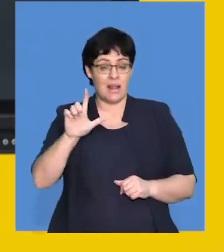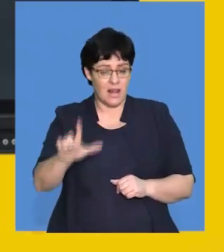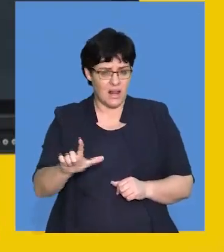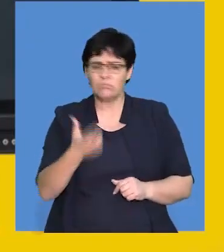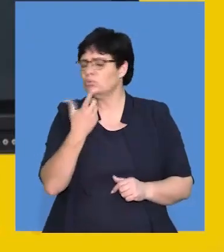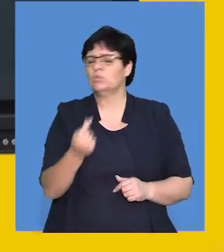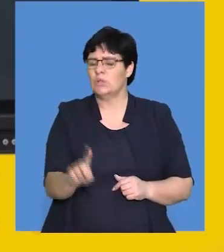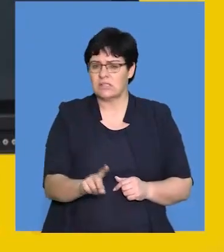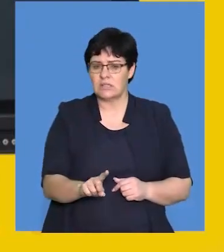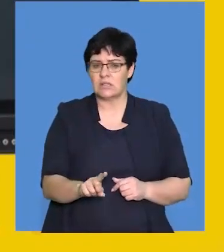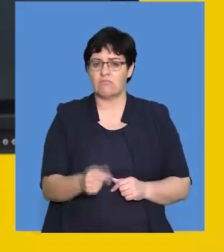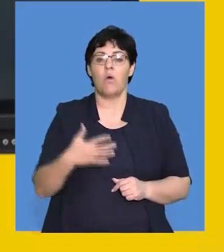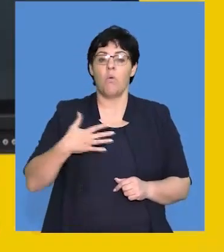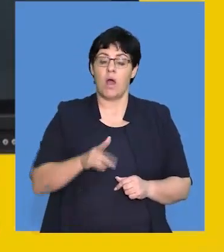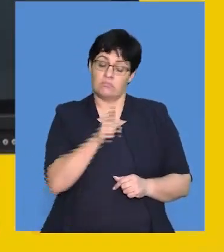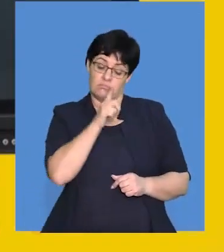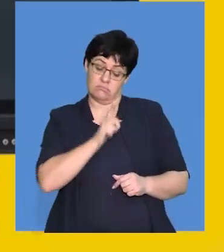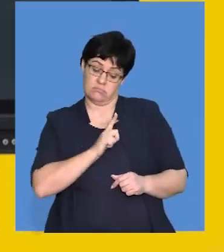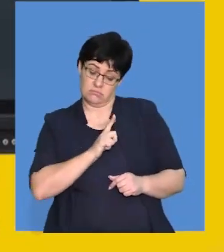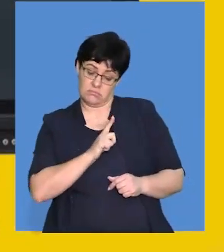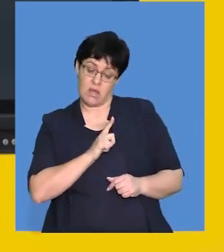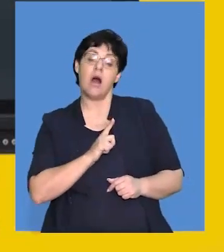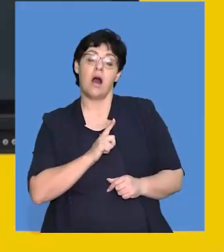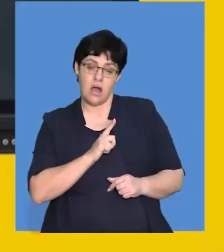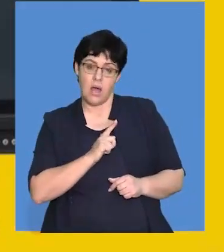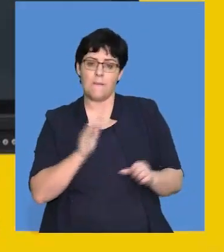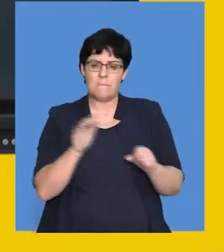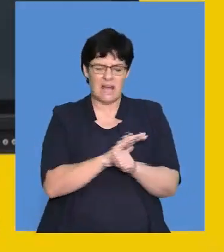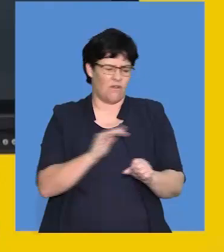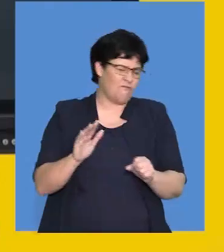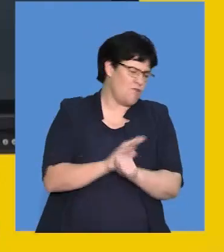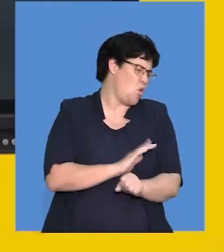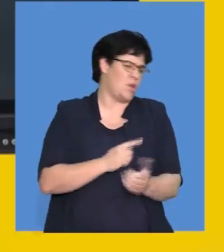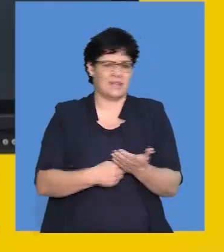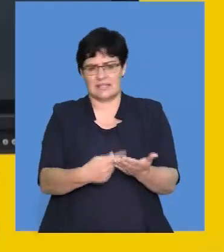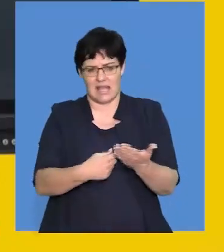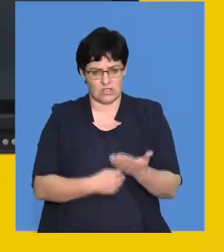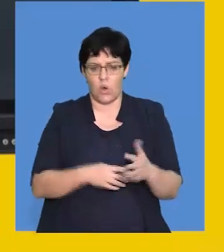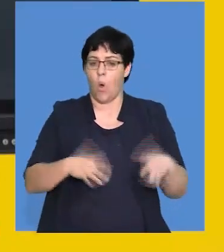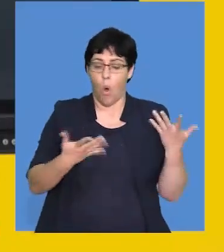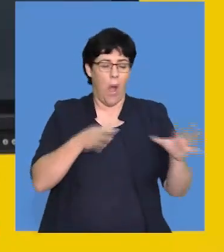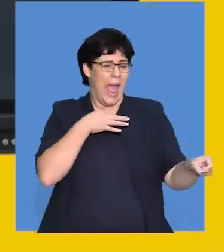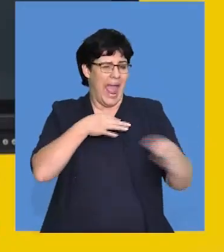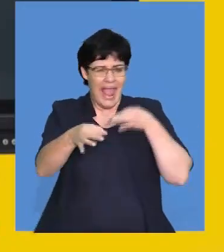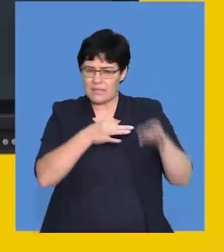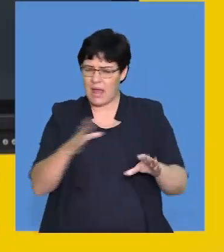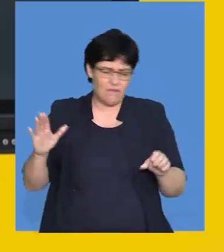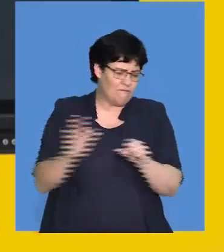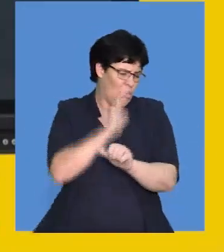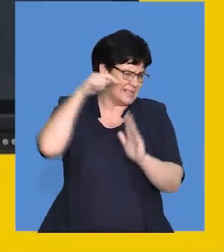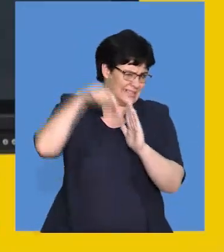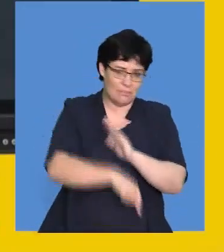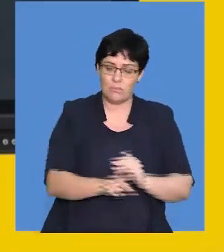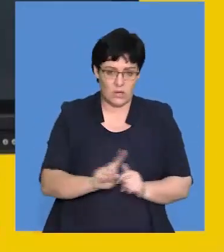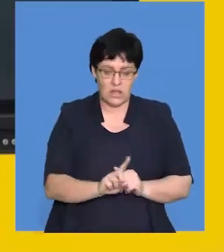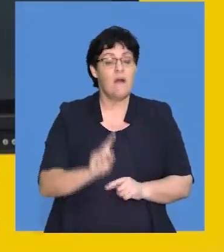you need to do is, when you are told to give a full discussion or a full explanation, what you